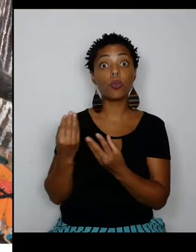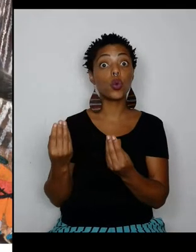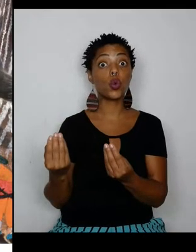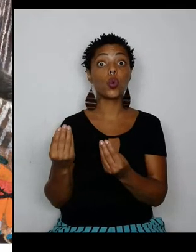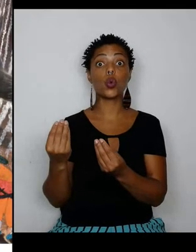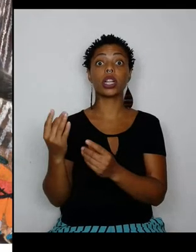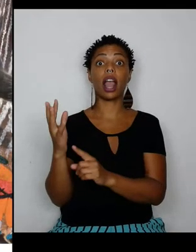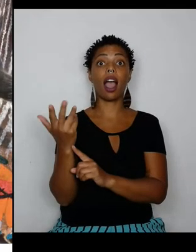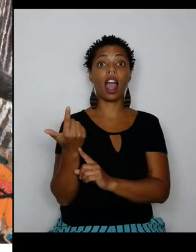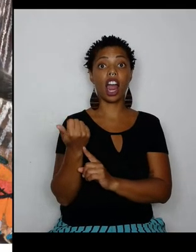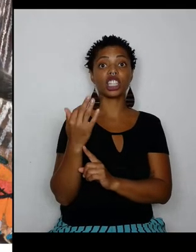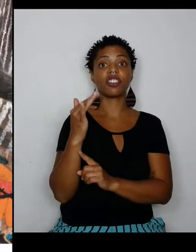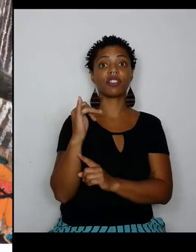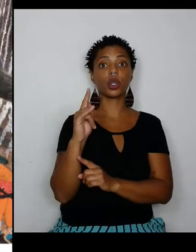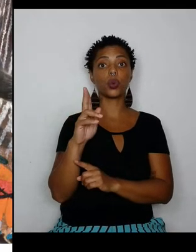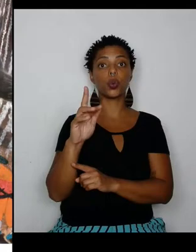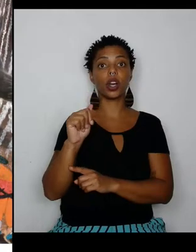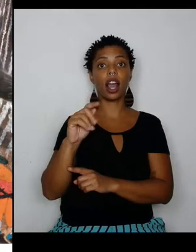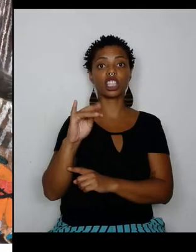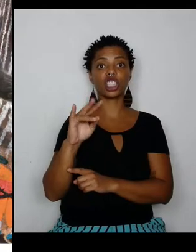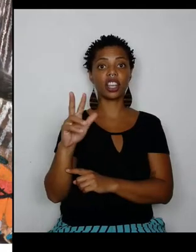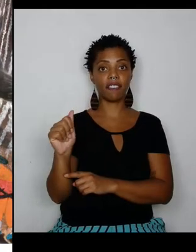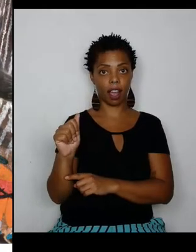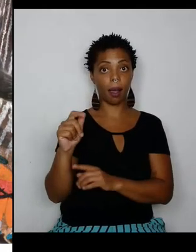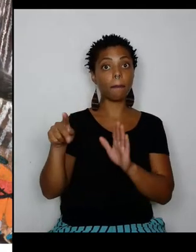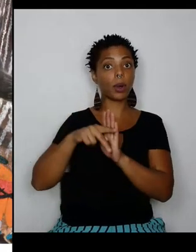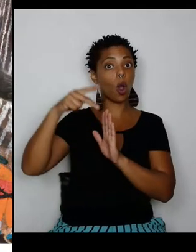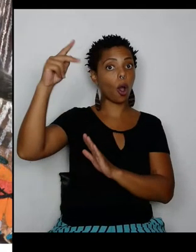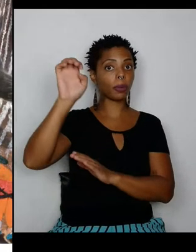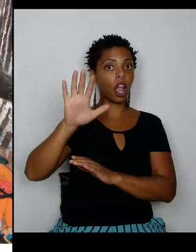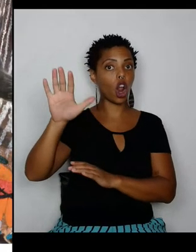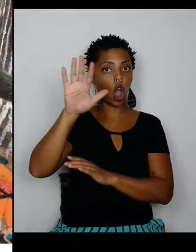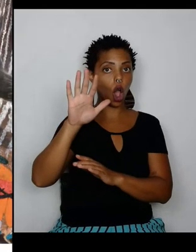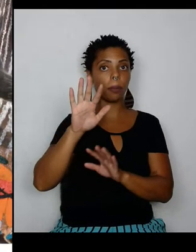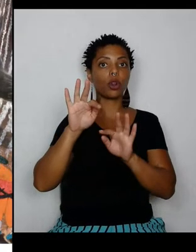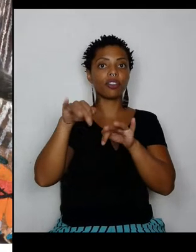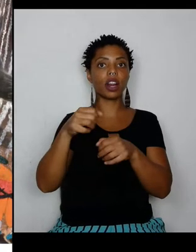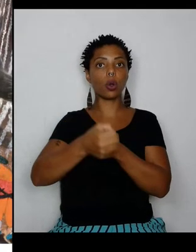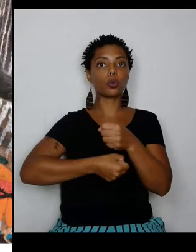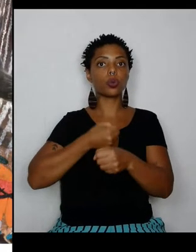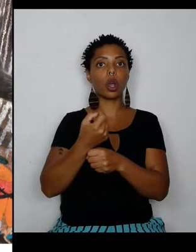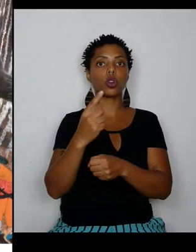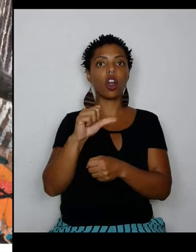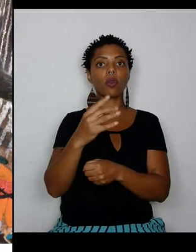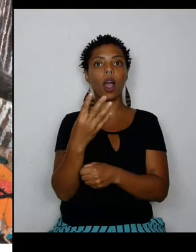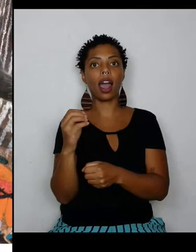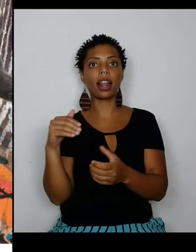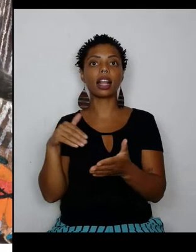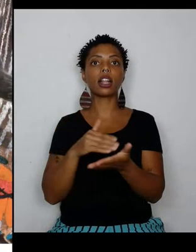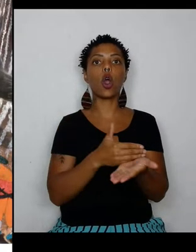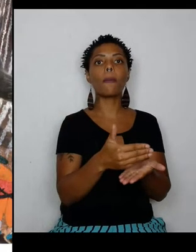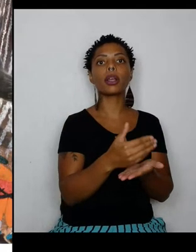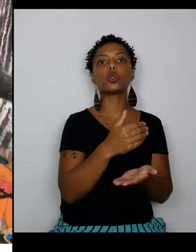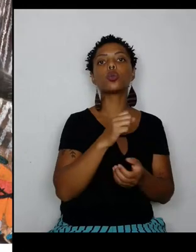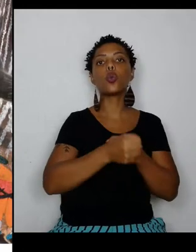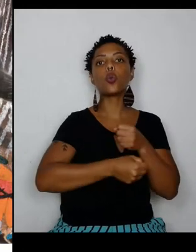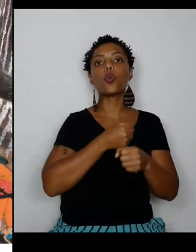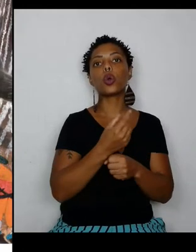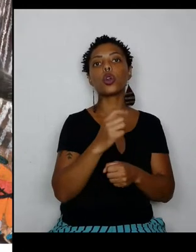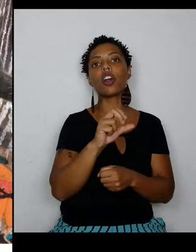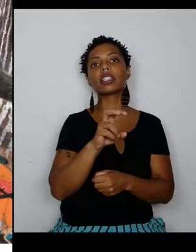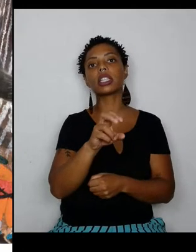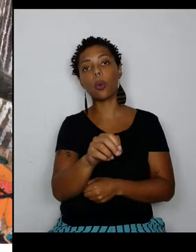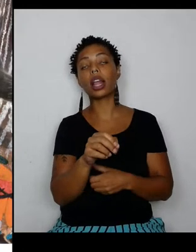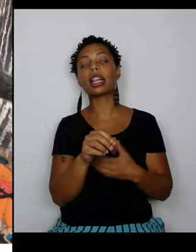figurative art from europe was largely bought from the late 40s to the